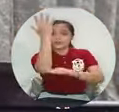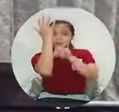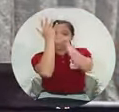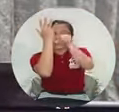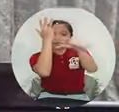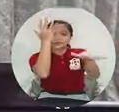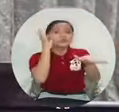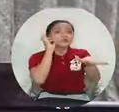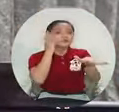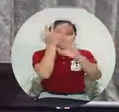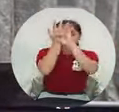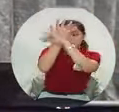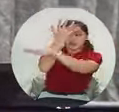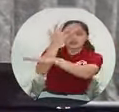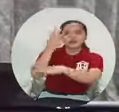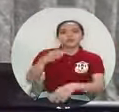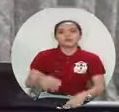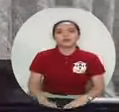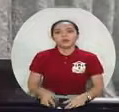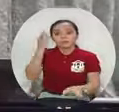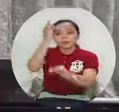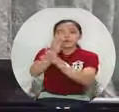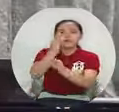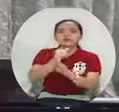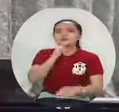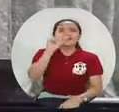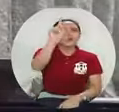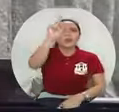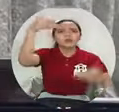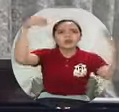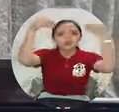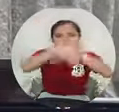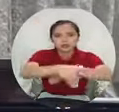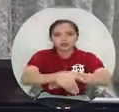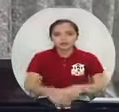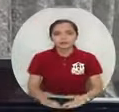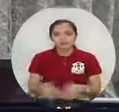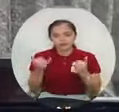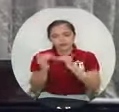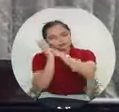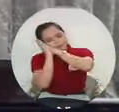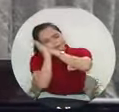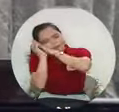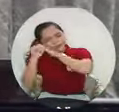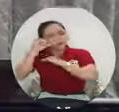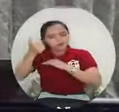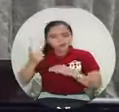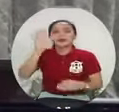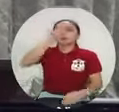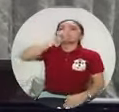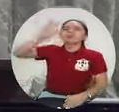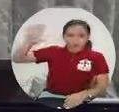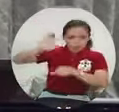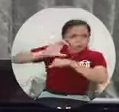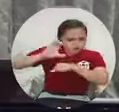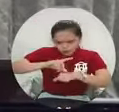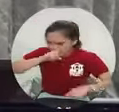overnight. It is a pattern that you follow. And it starts